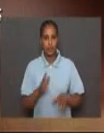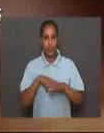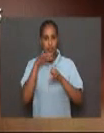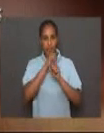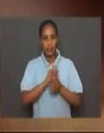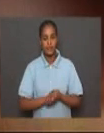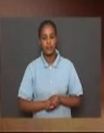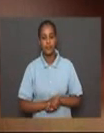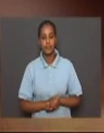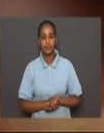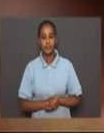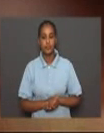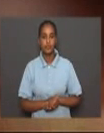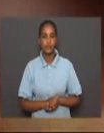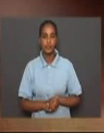Time's up.